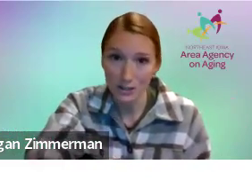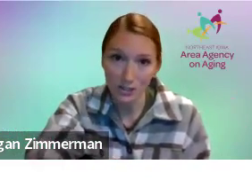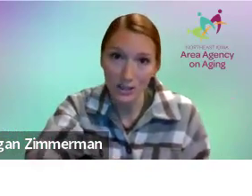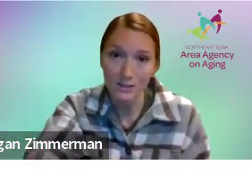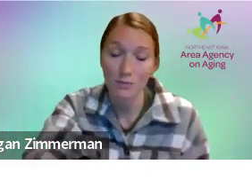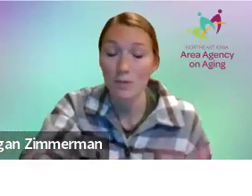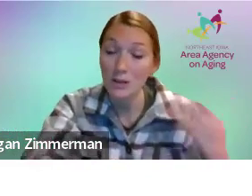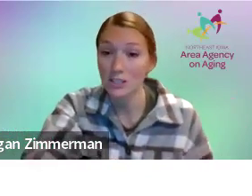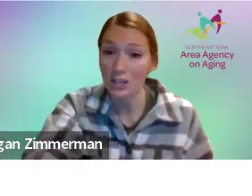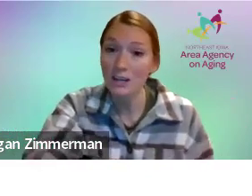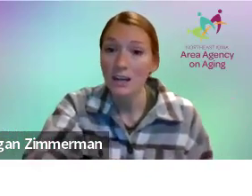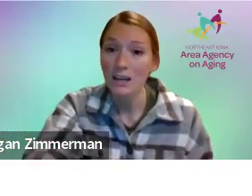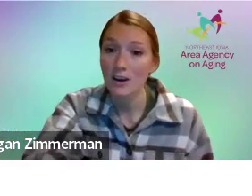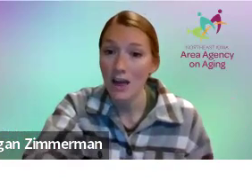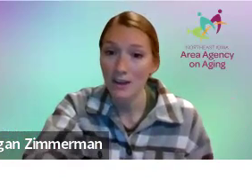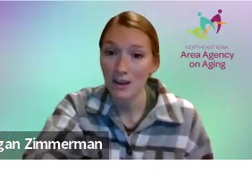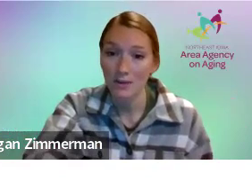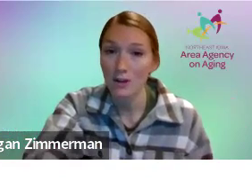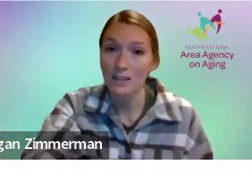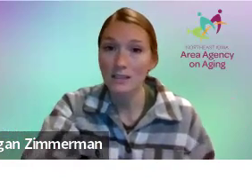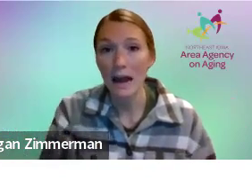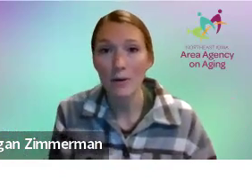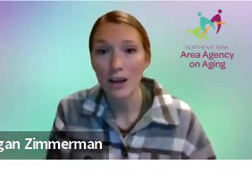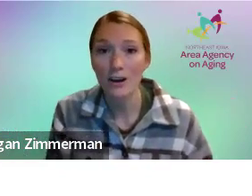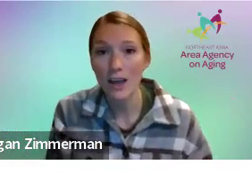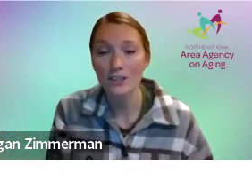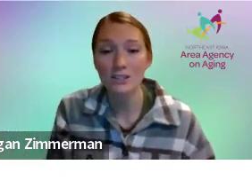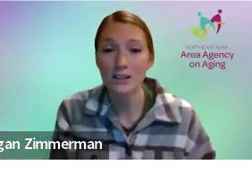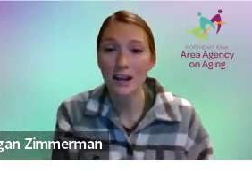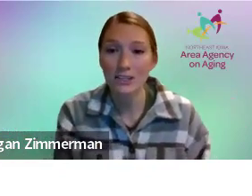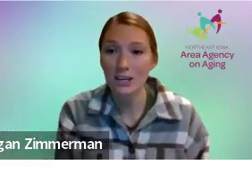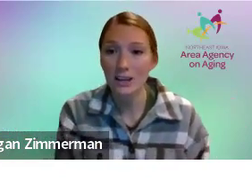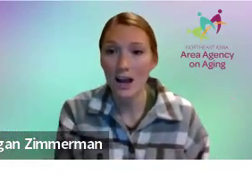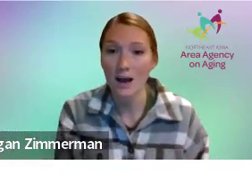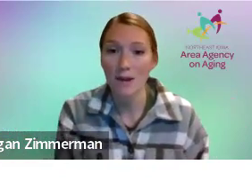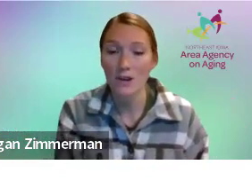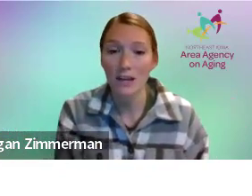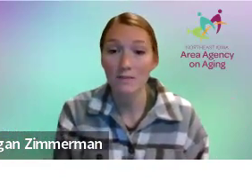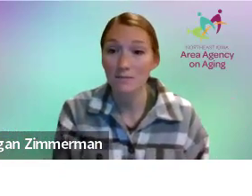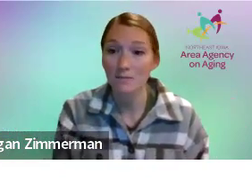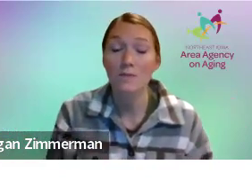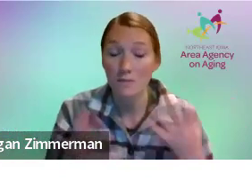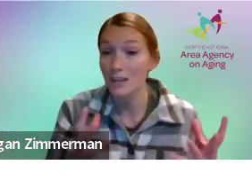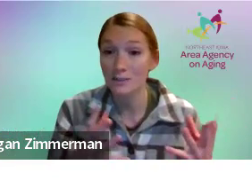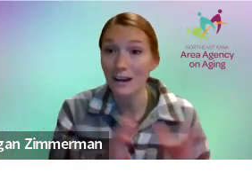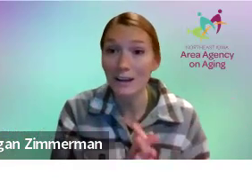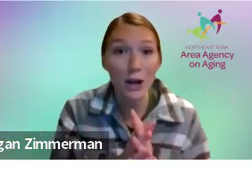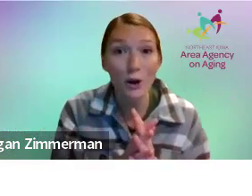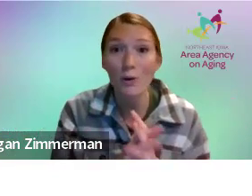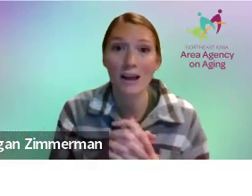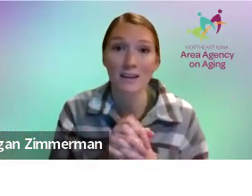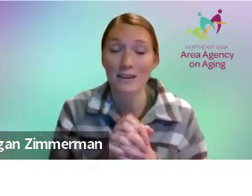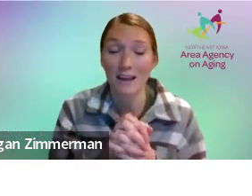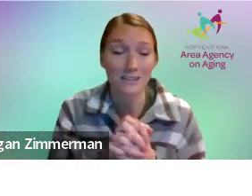service specialist position here at the Northeast Iowa Area Agency on Aging, and he's ready